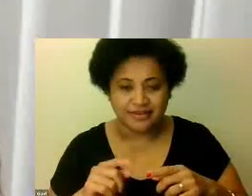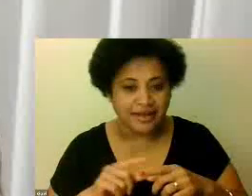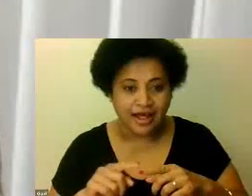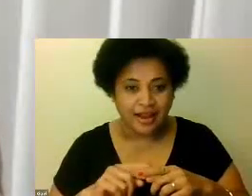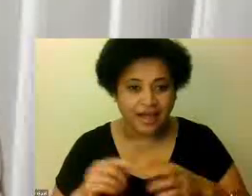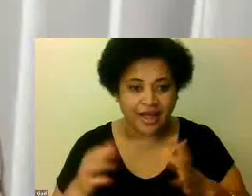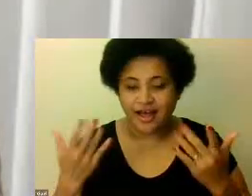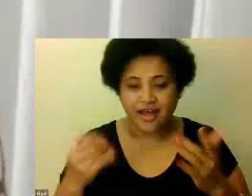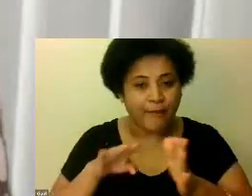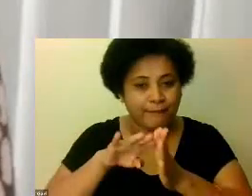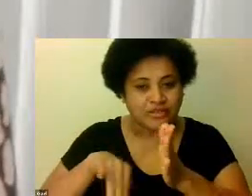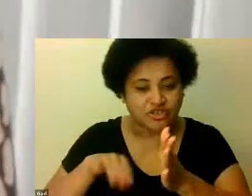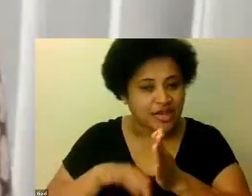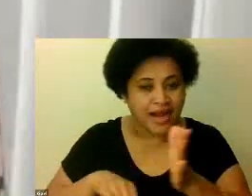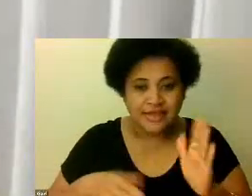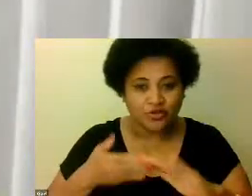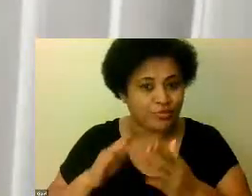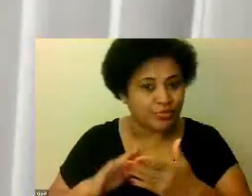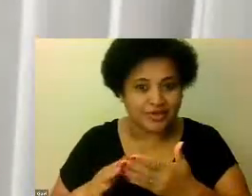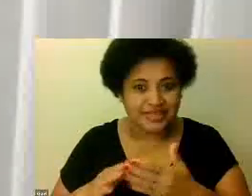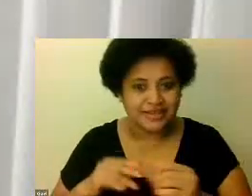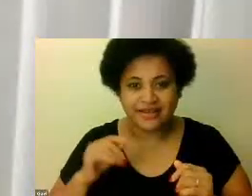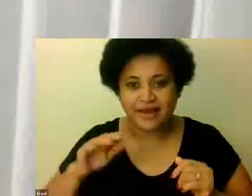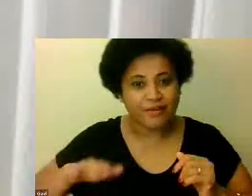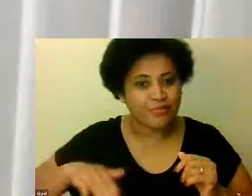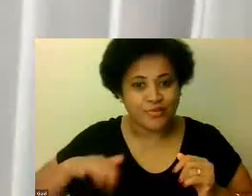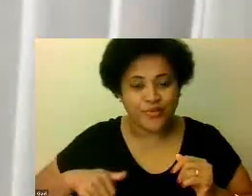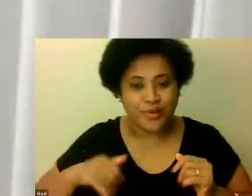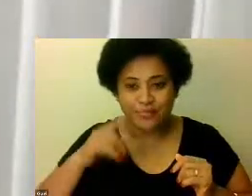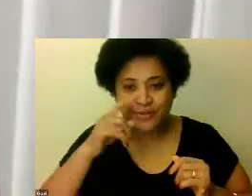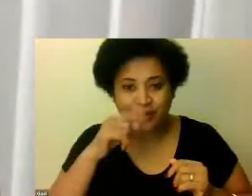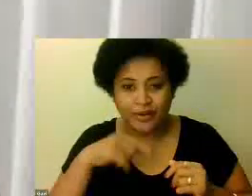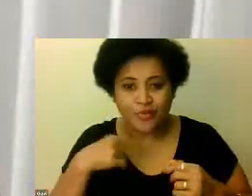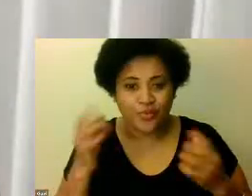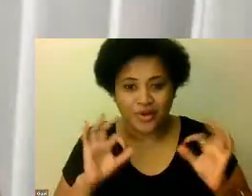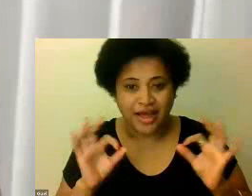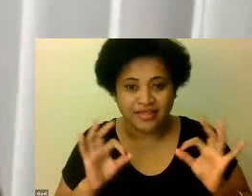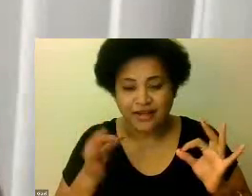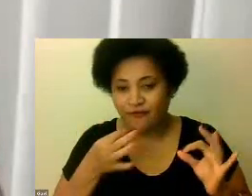marginalized communities. And I think that's somewhere, you know, when you need to sort of start looking at